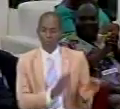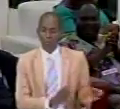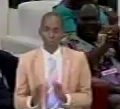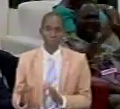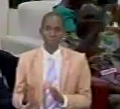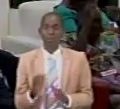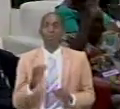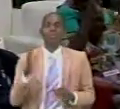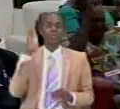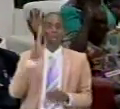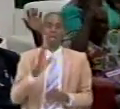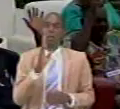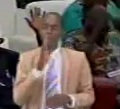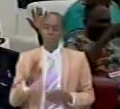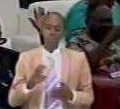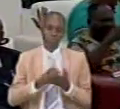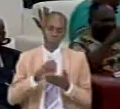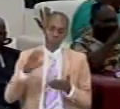rooted out